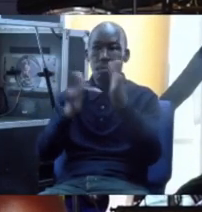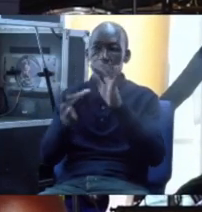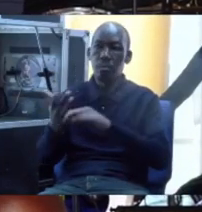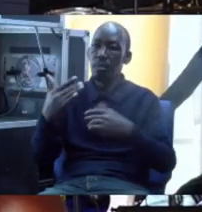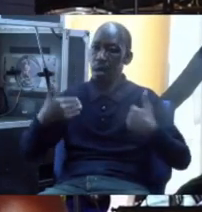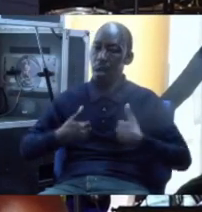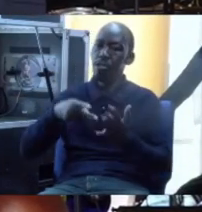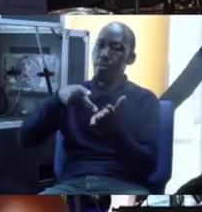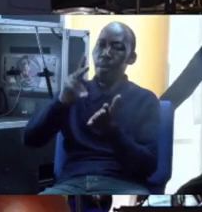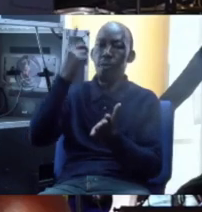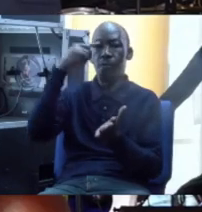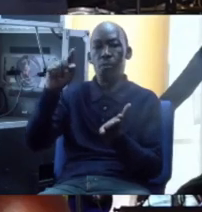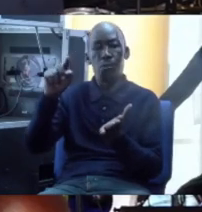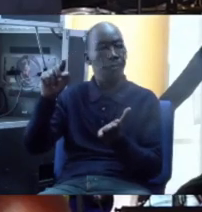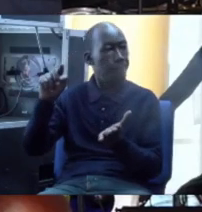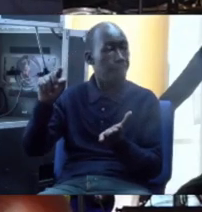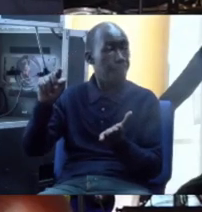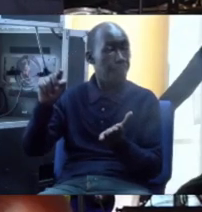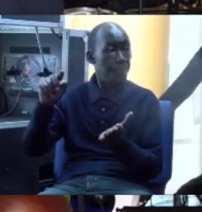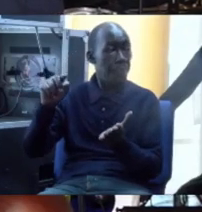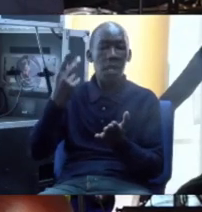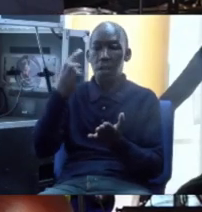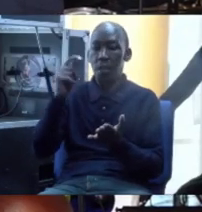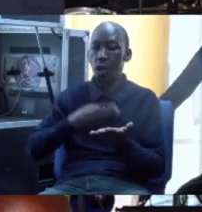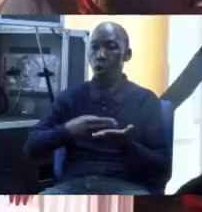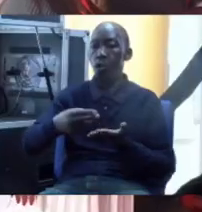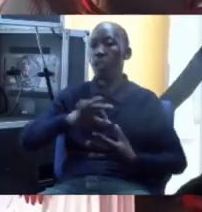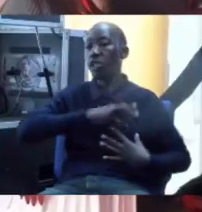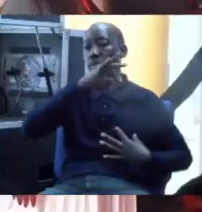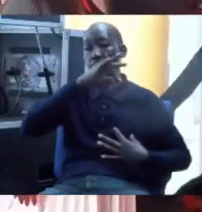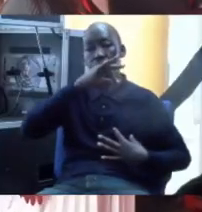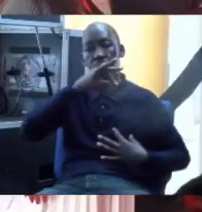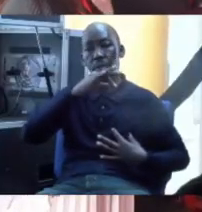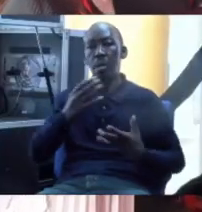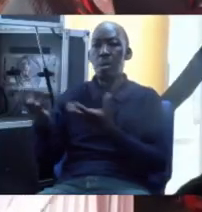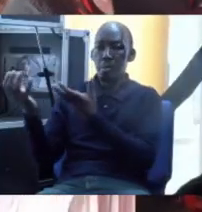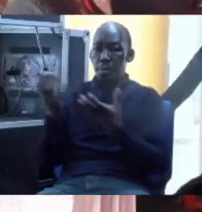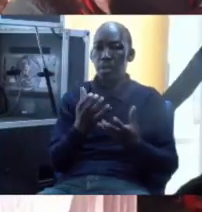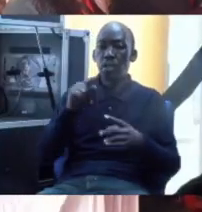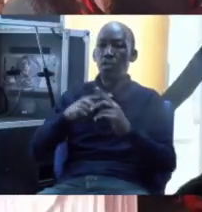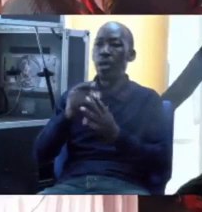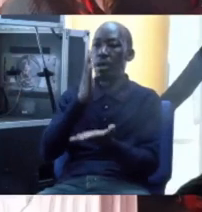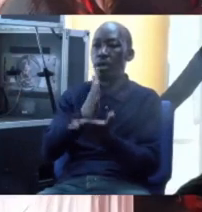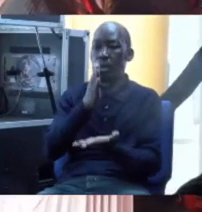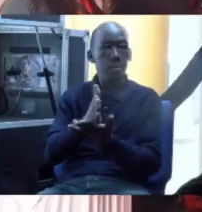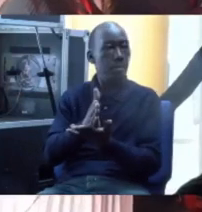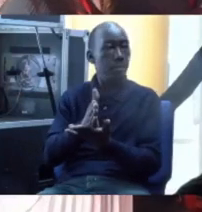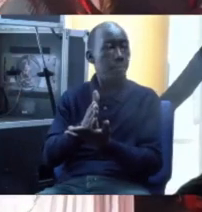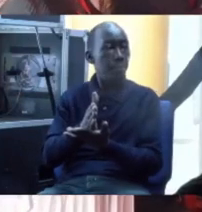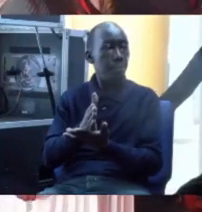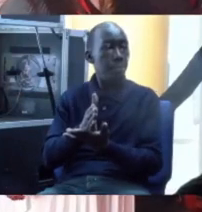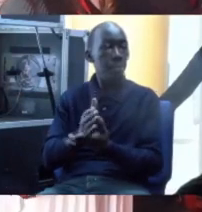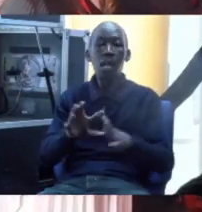has paid for. Yesu amelipia. The Holy Spirit. Roho Mtakatifu. Brings it to manifestation. Analeta kudhihirika